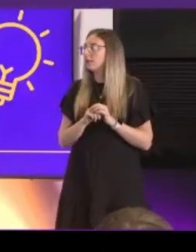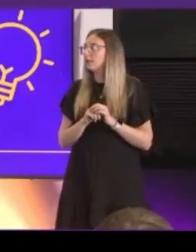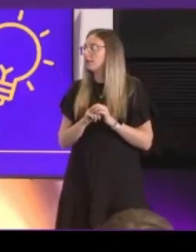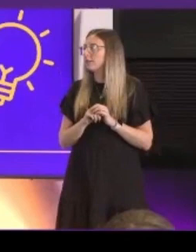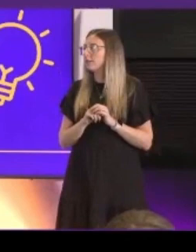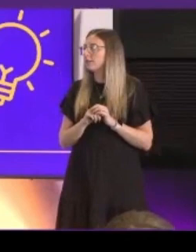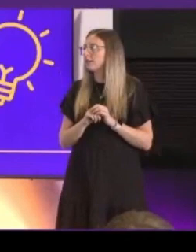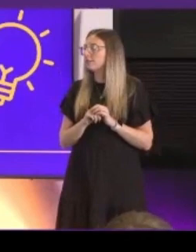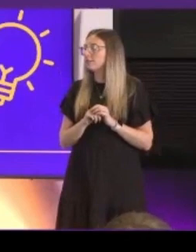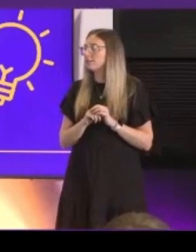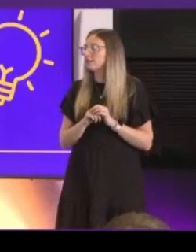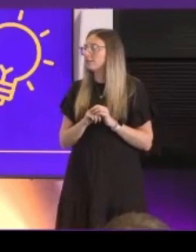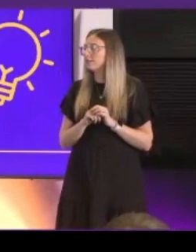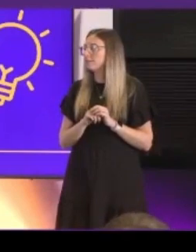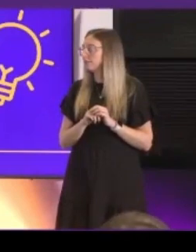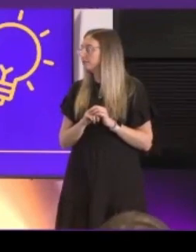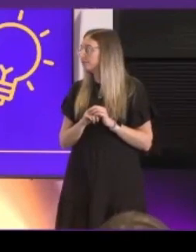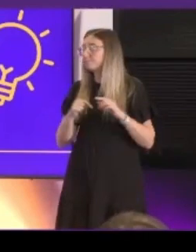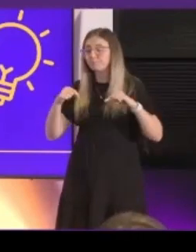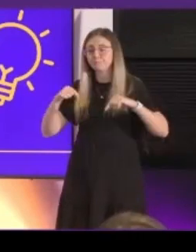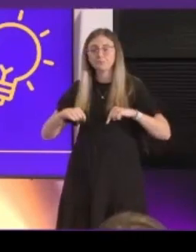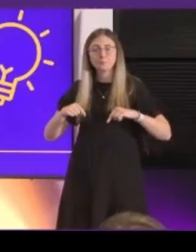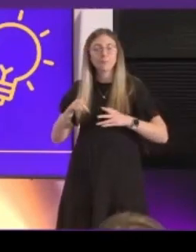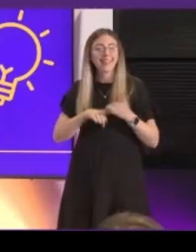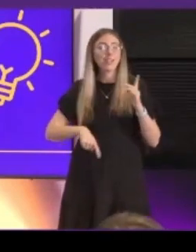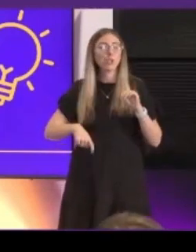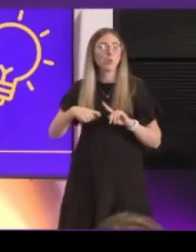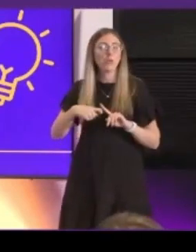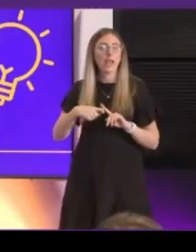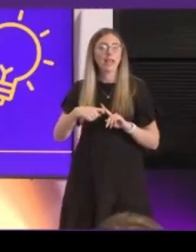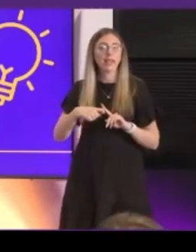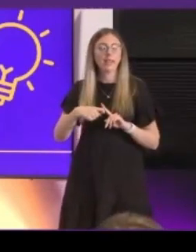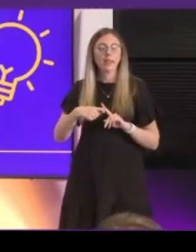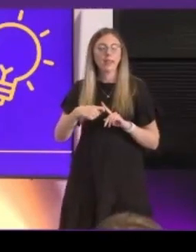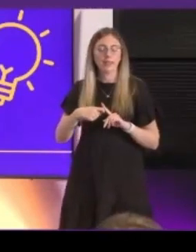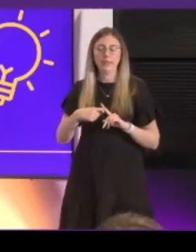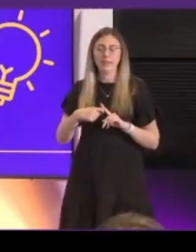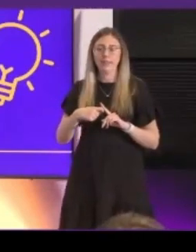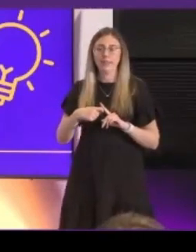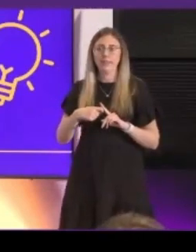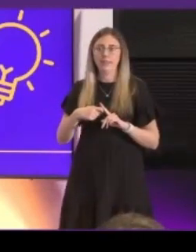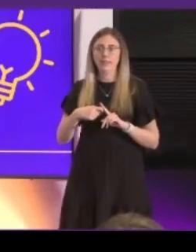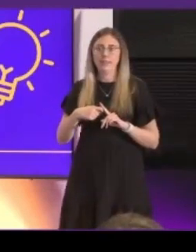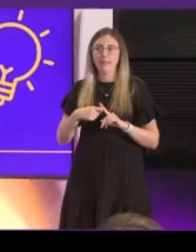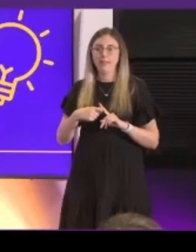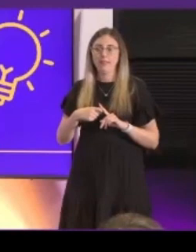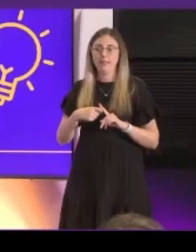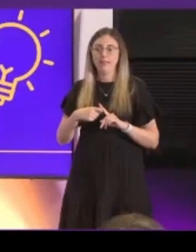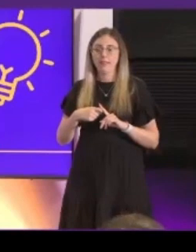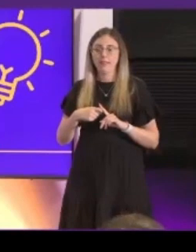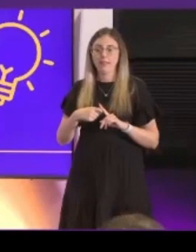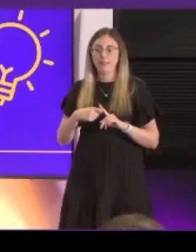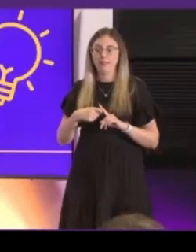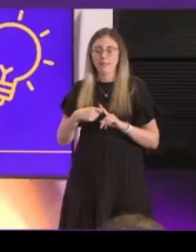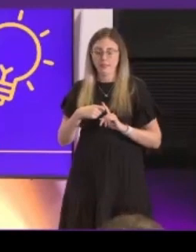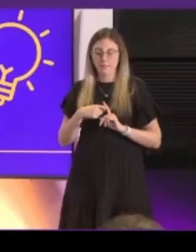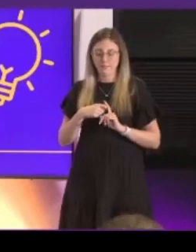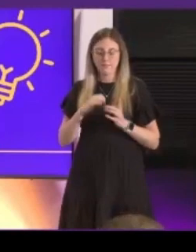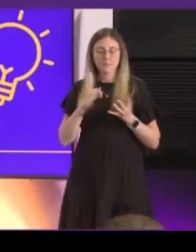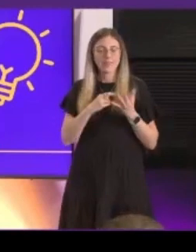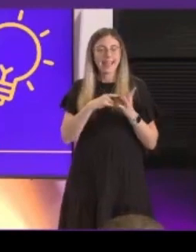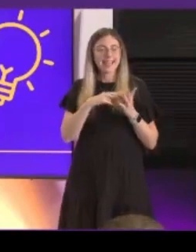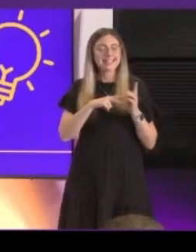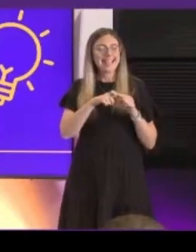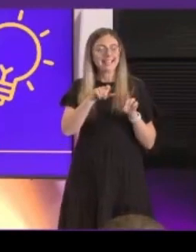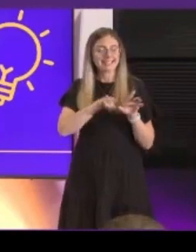So, here in the UK, and I was with Sam Latif today, and she was just pointing